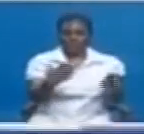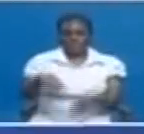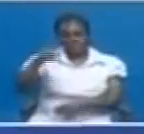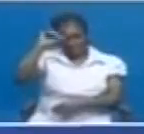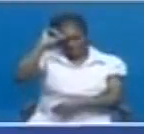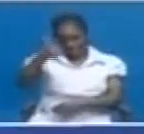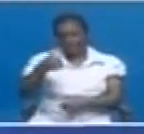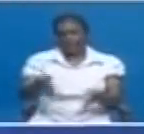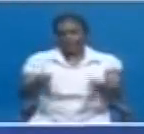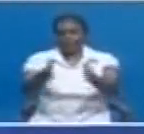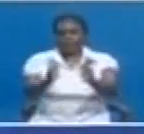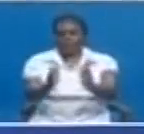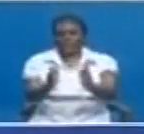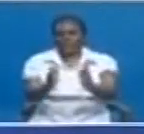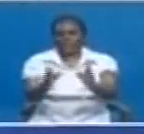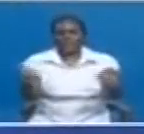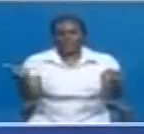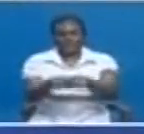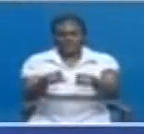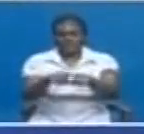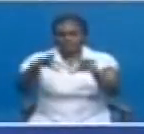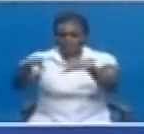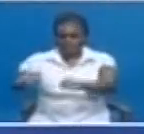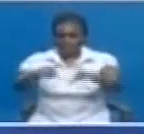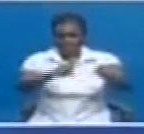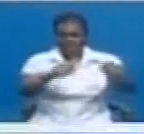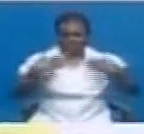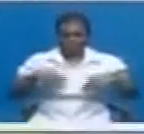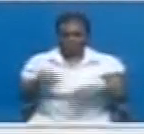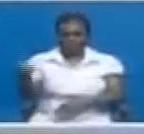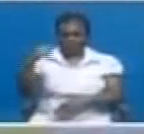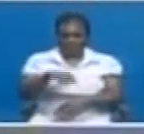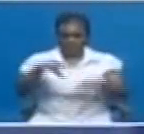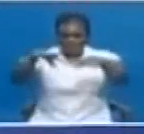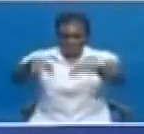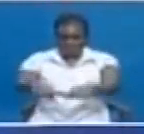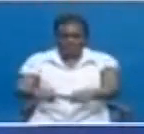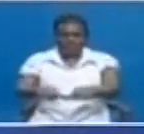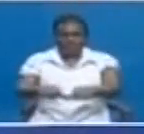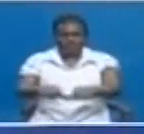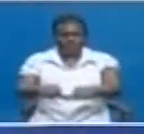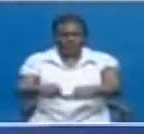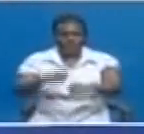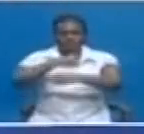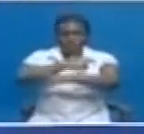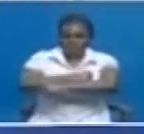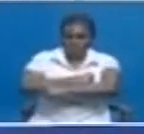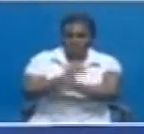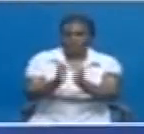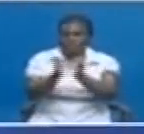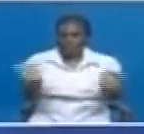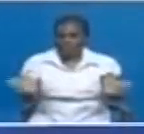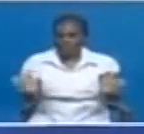note, because we know there are some grabbers who have come in and they have encroached on schools and public